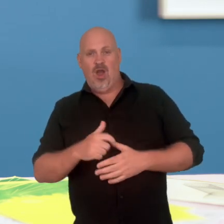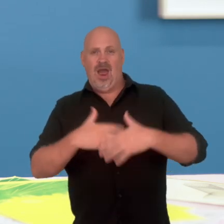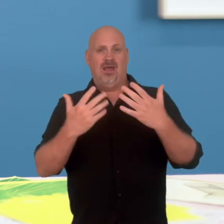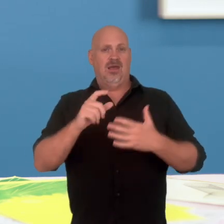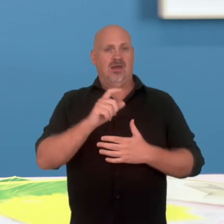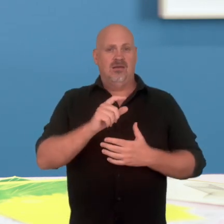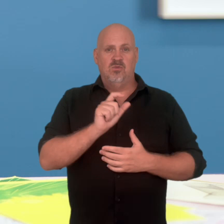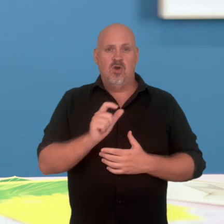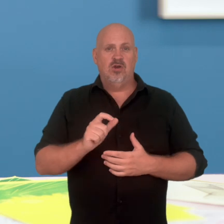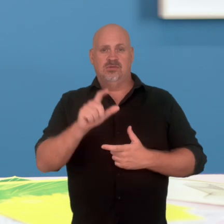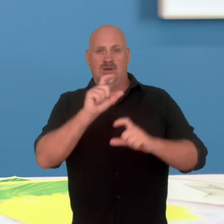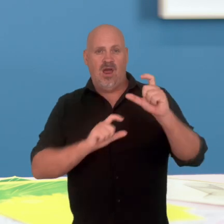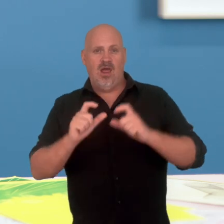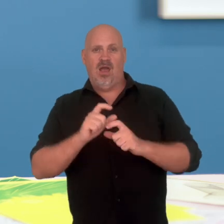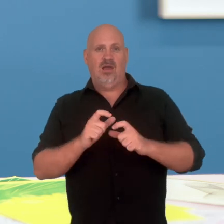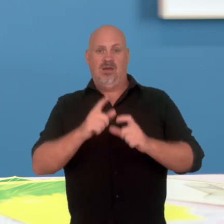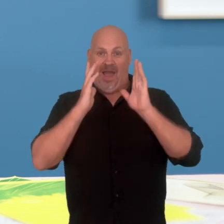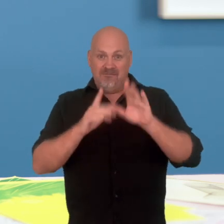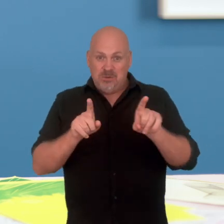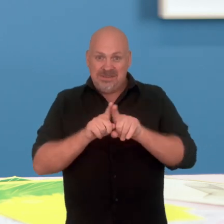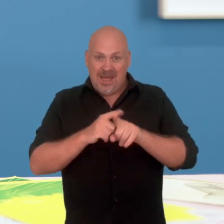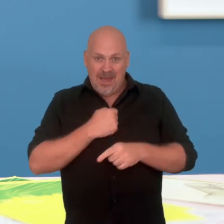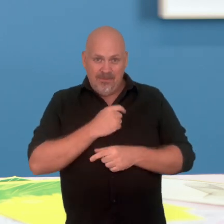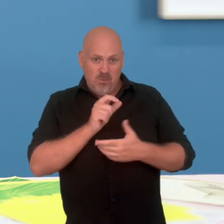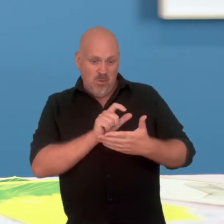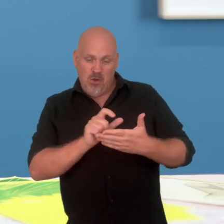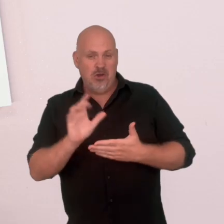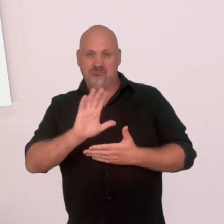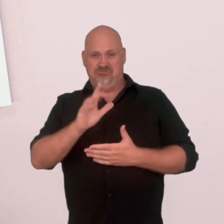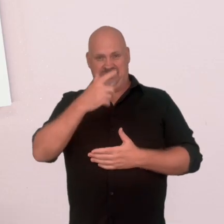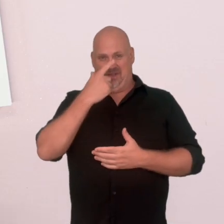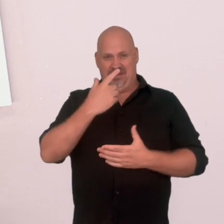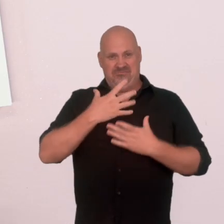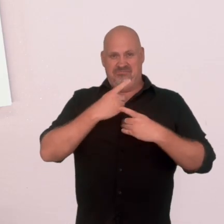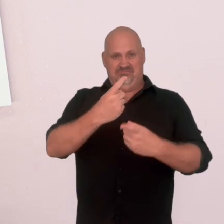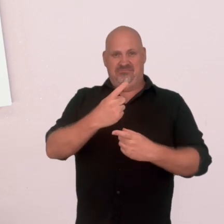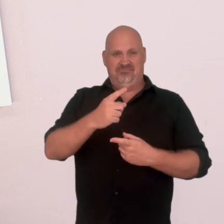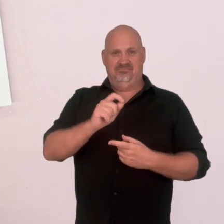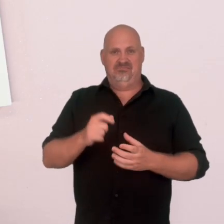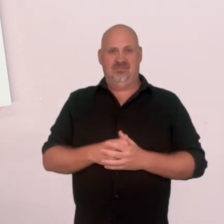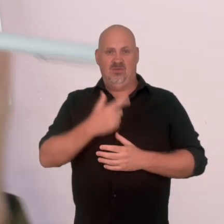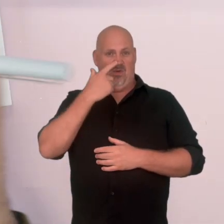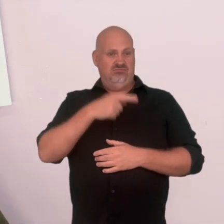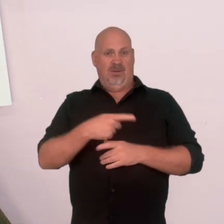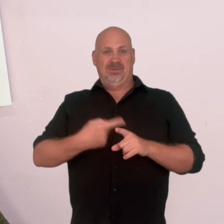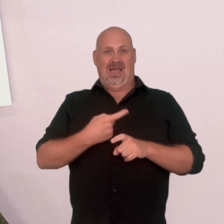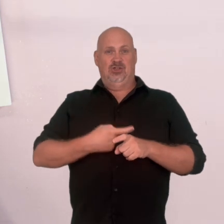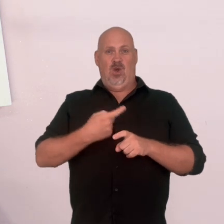these words. You could even use random words, like you could call this potato,